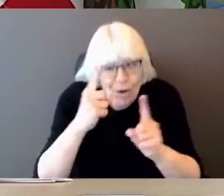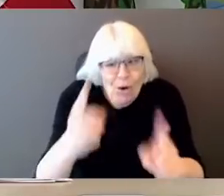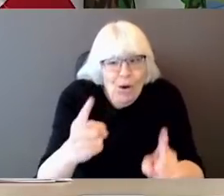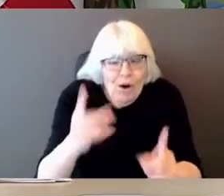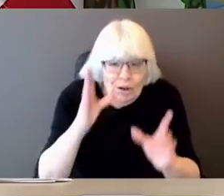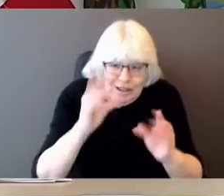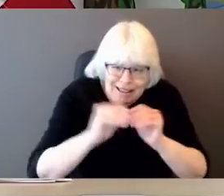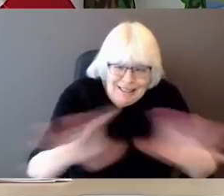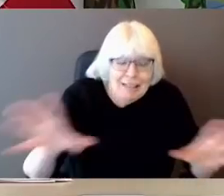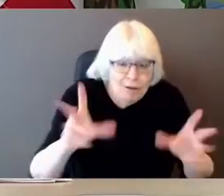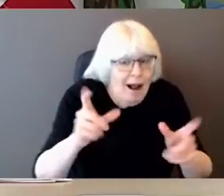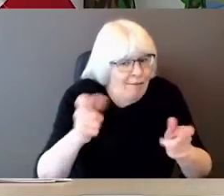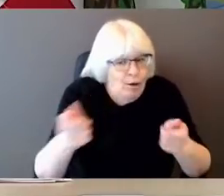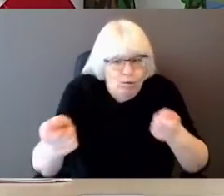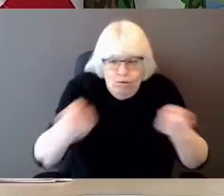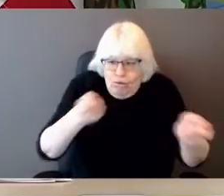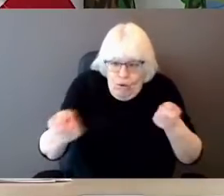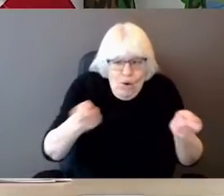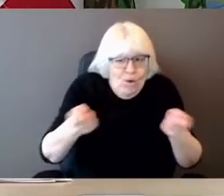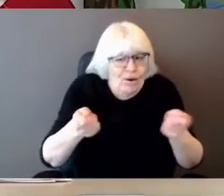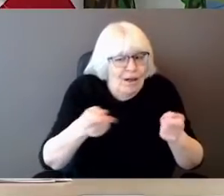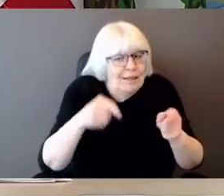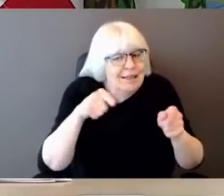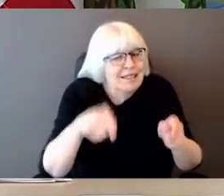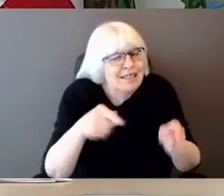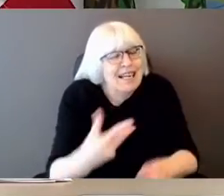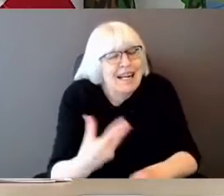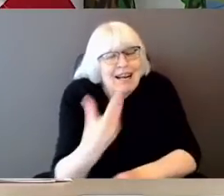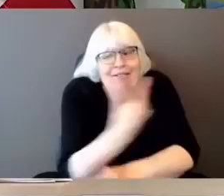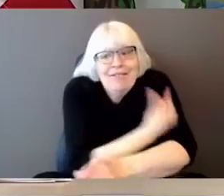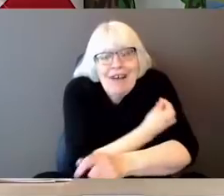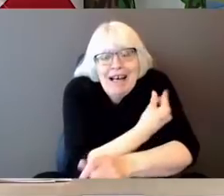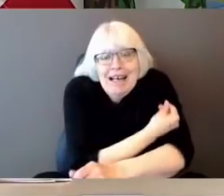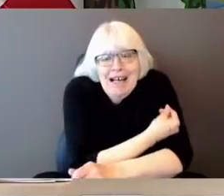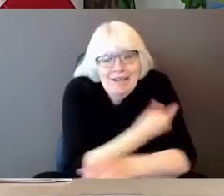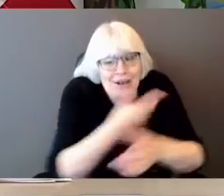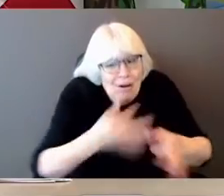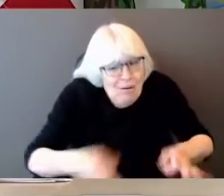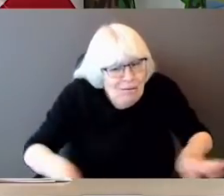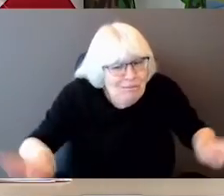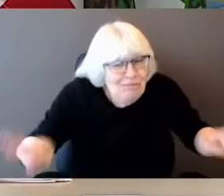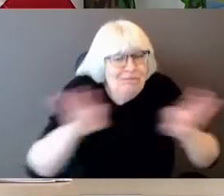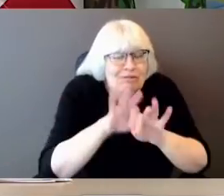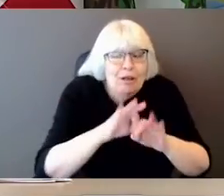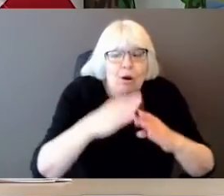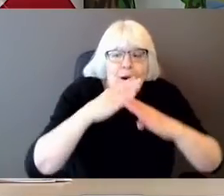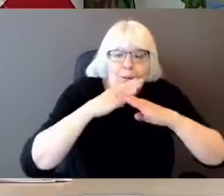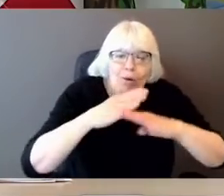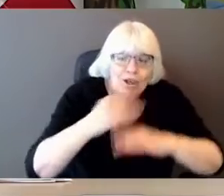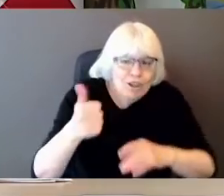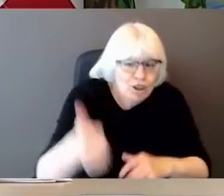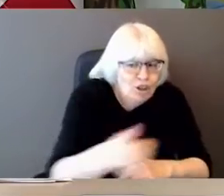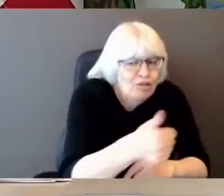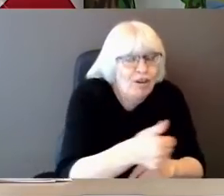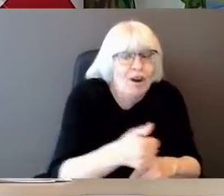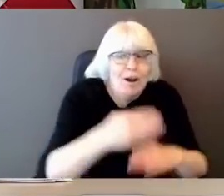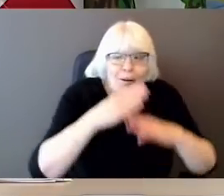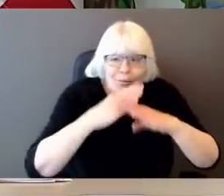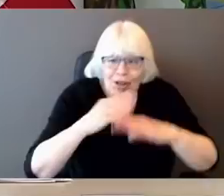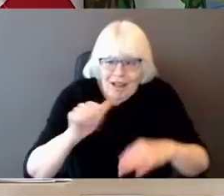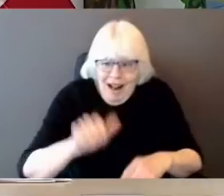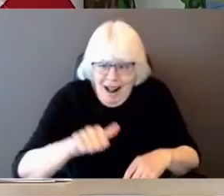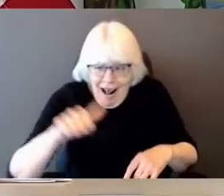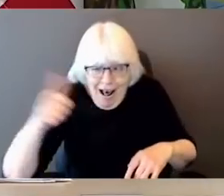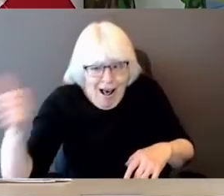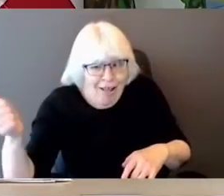a cornerstone of how we can protect ourselves and others. As the virus evolves, so will our immunity and vaccine